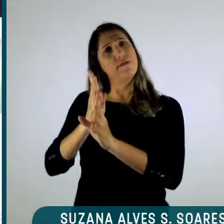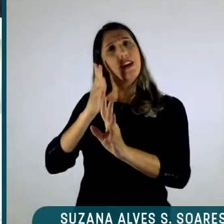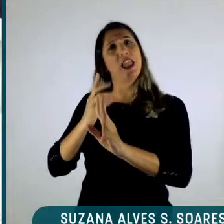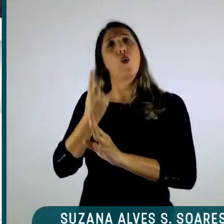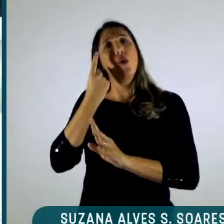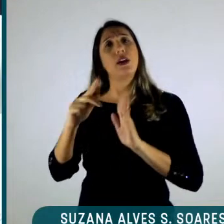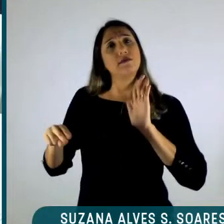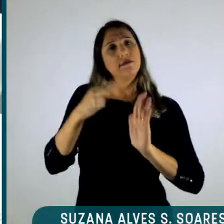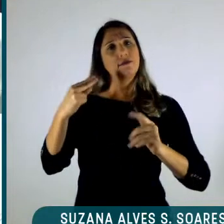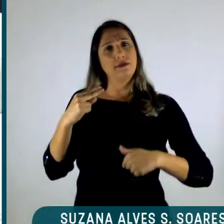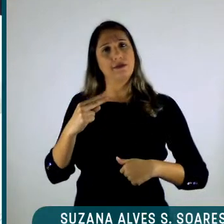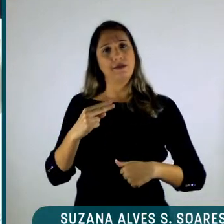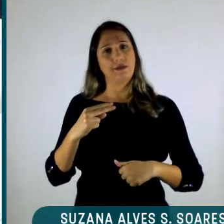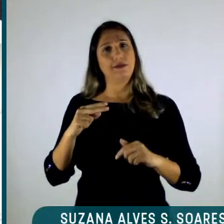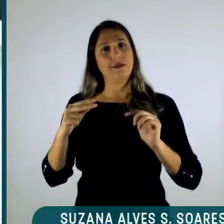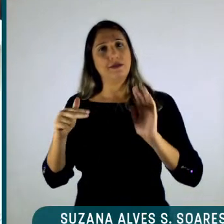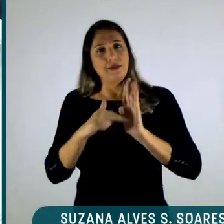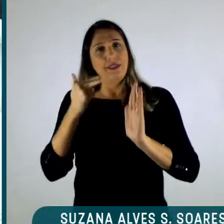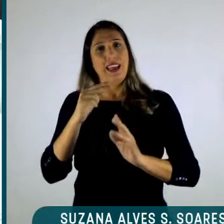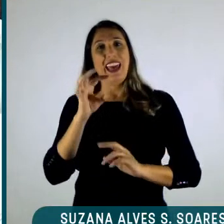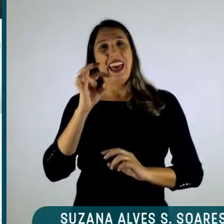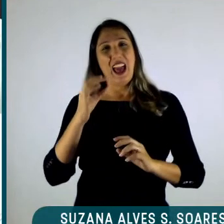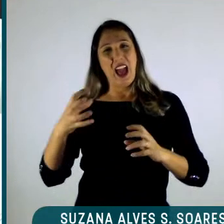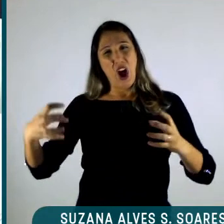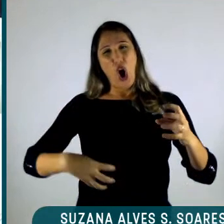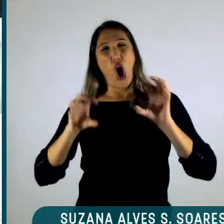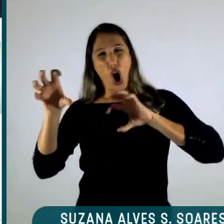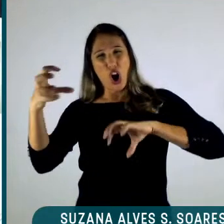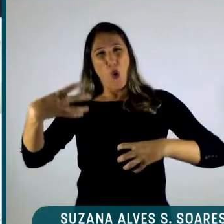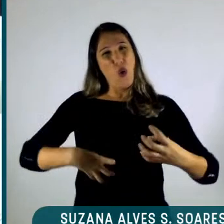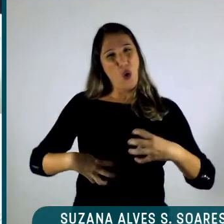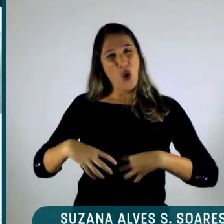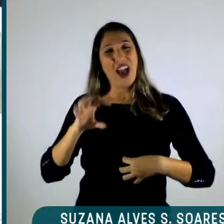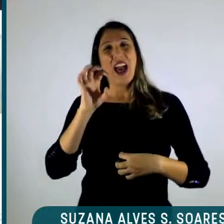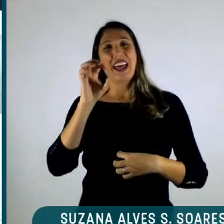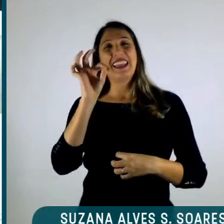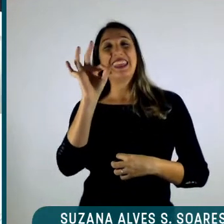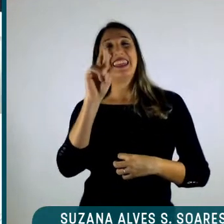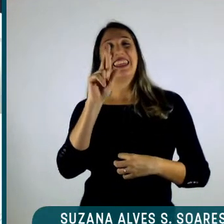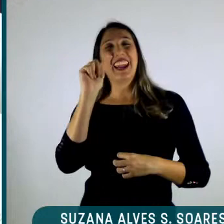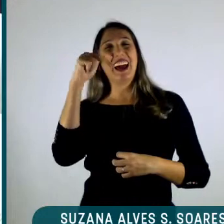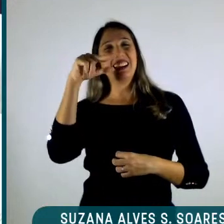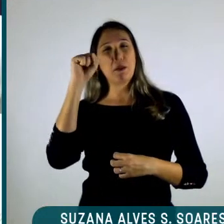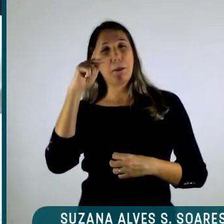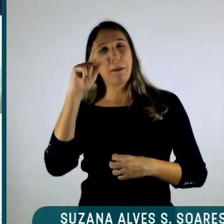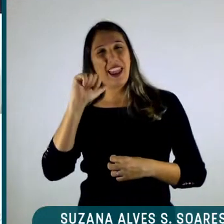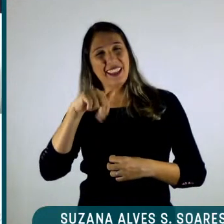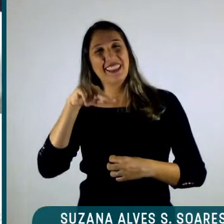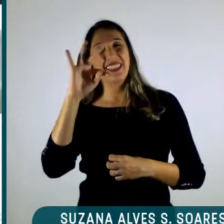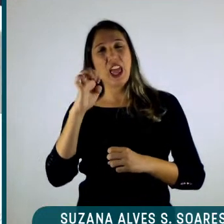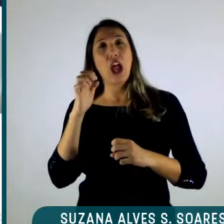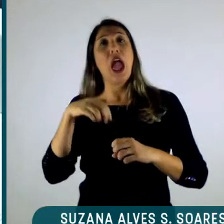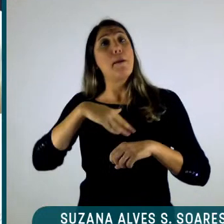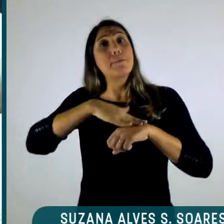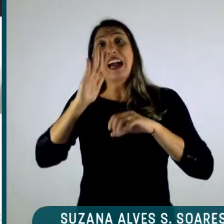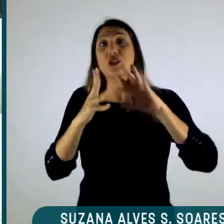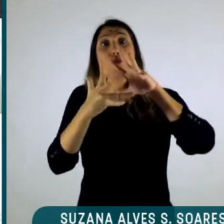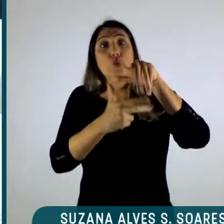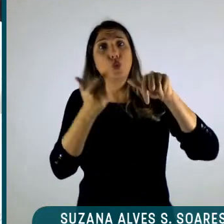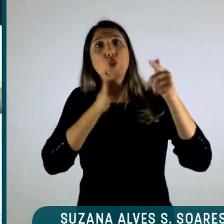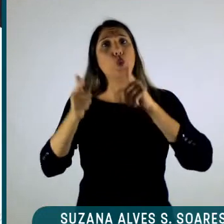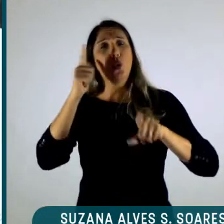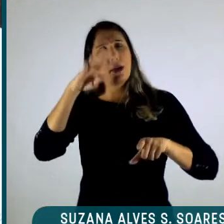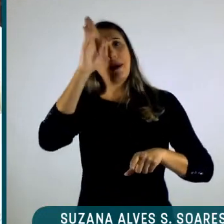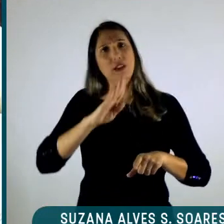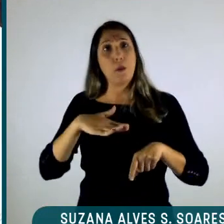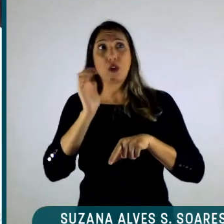have, by having a Brazilian health system, we can, for example, have a queue